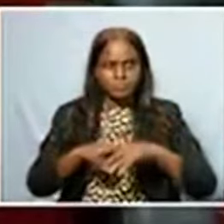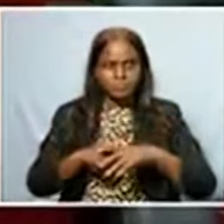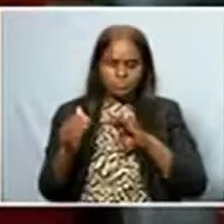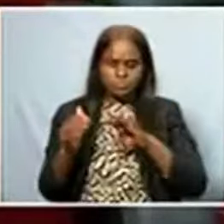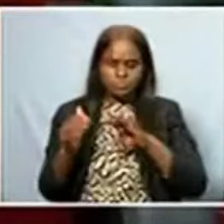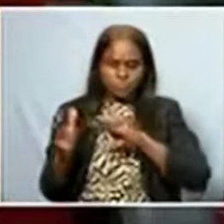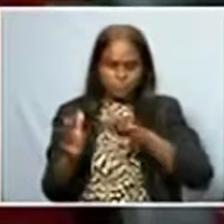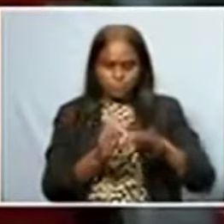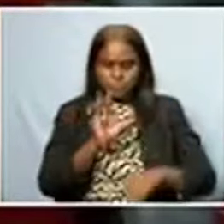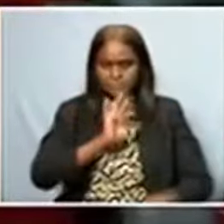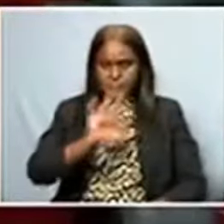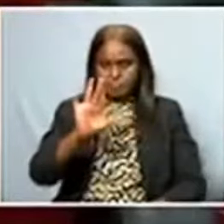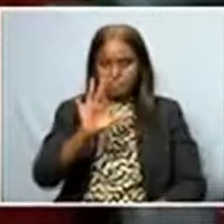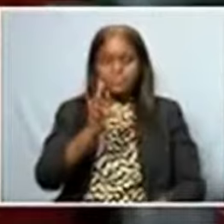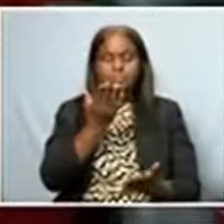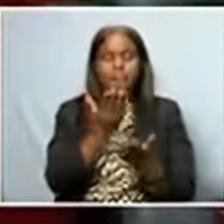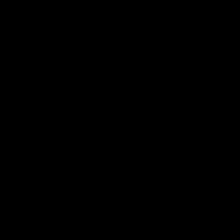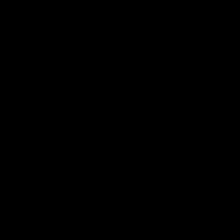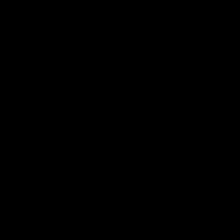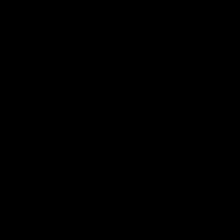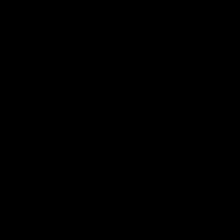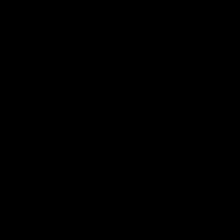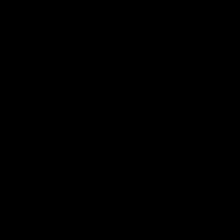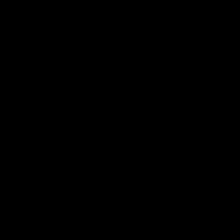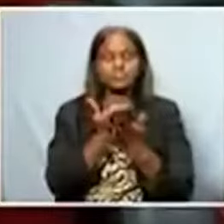Coming to your proposal,